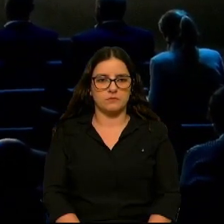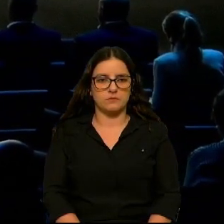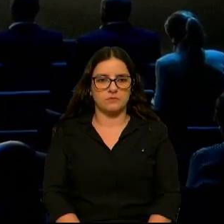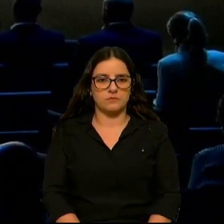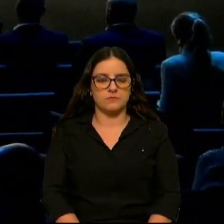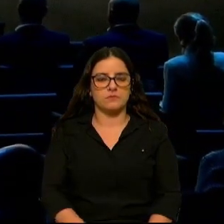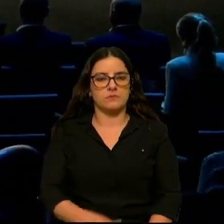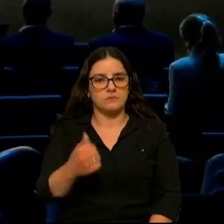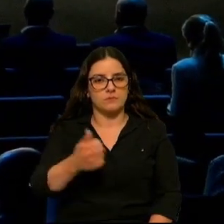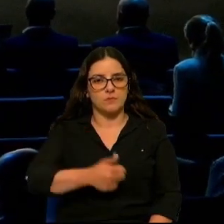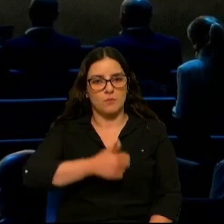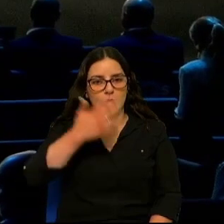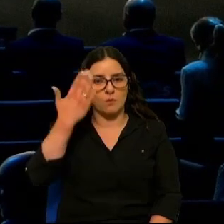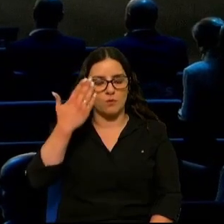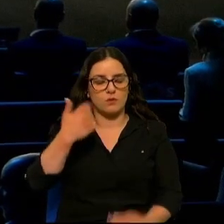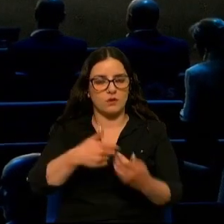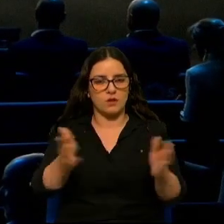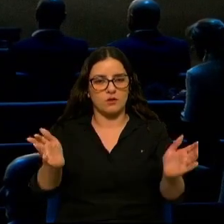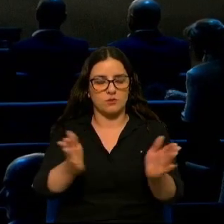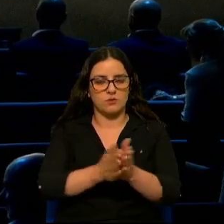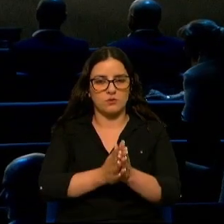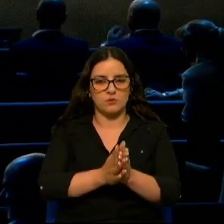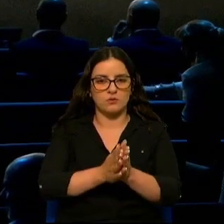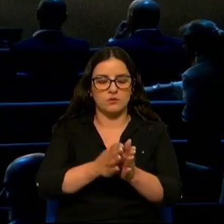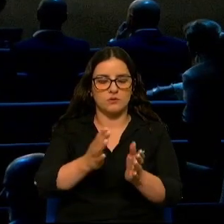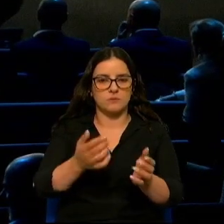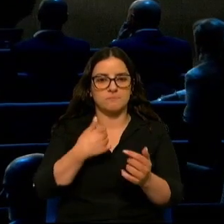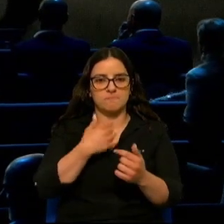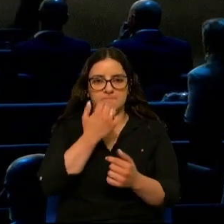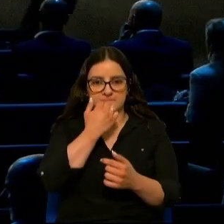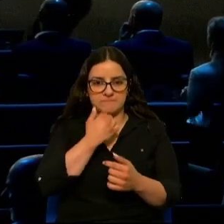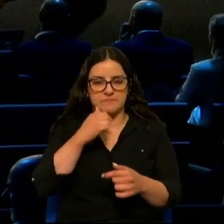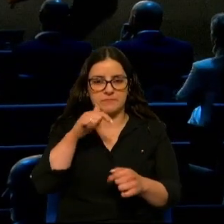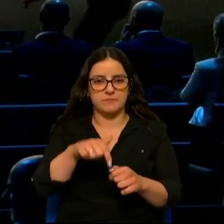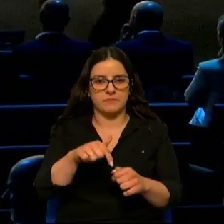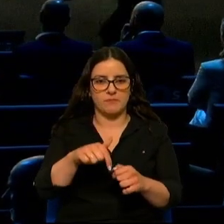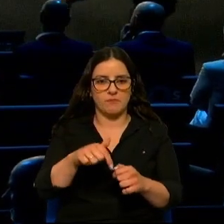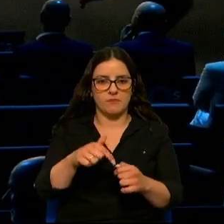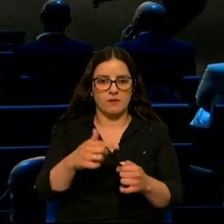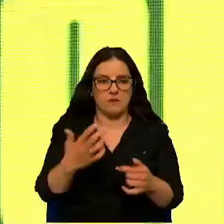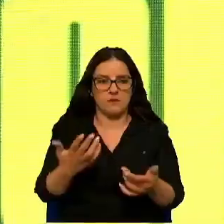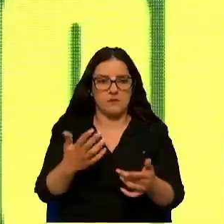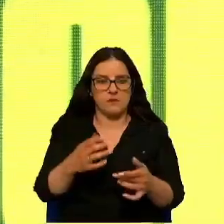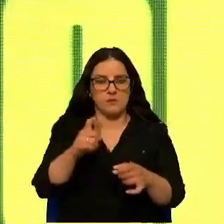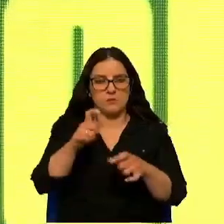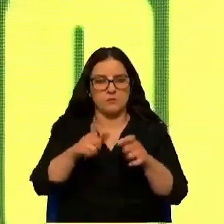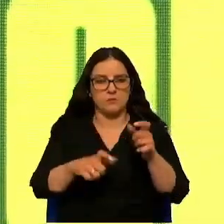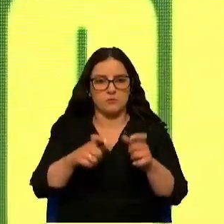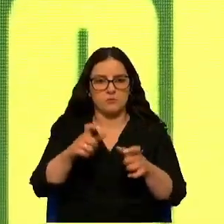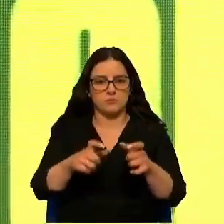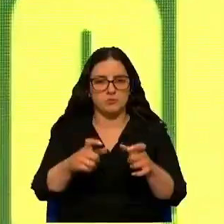bom dia. So good morning, everyone. Good morning. It's quite a pleasure to be able to address. There are